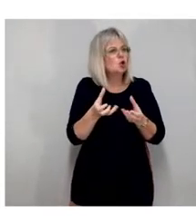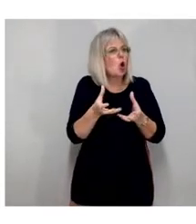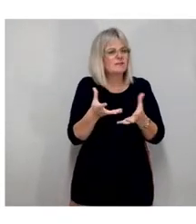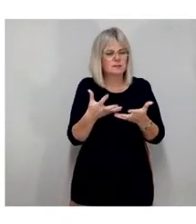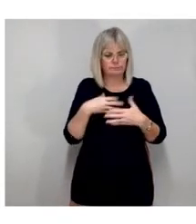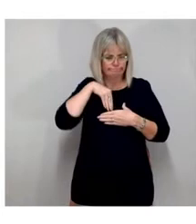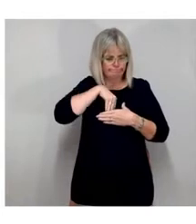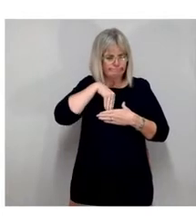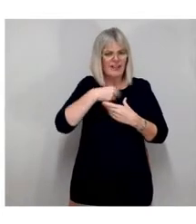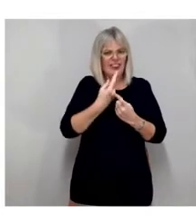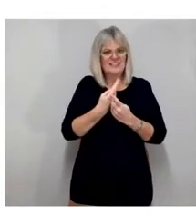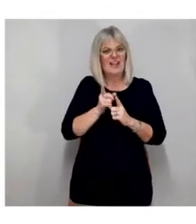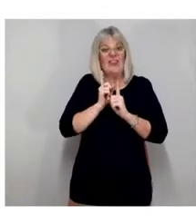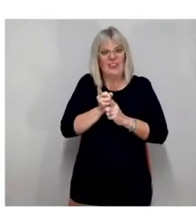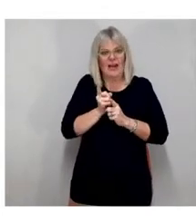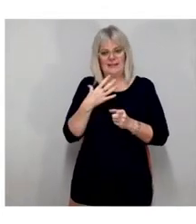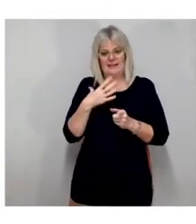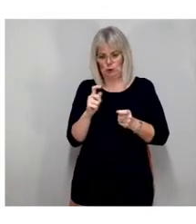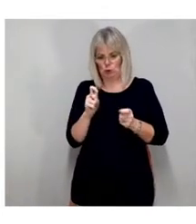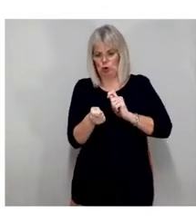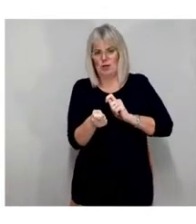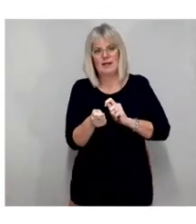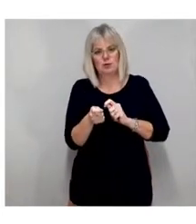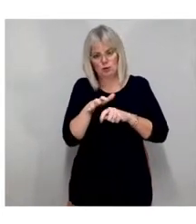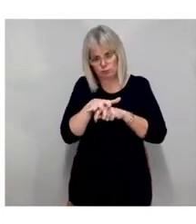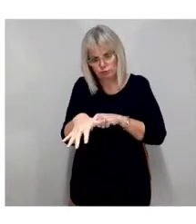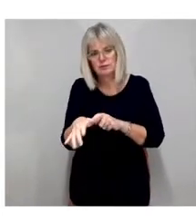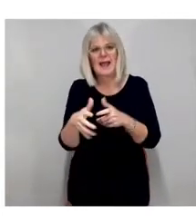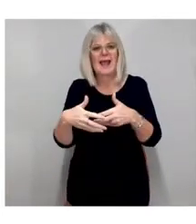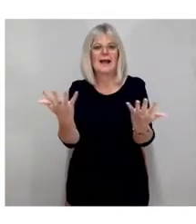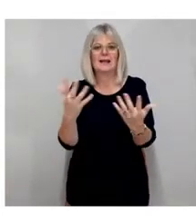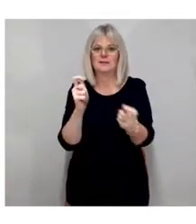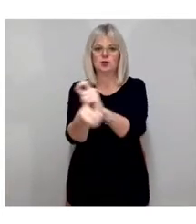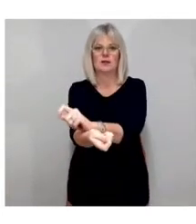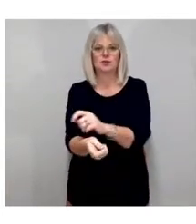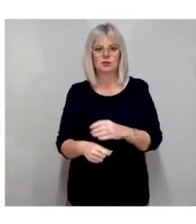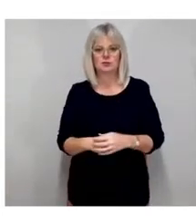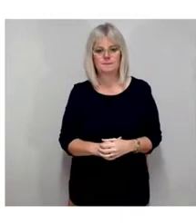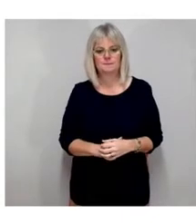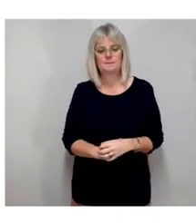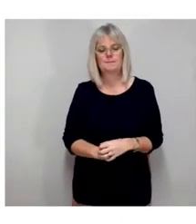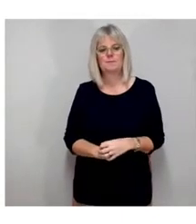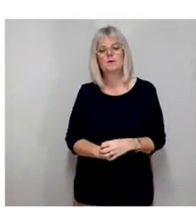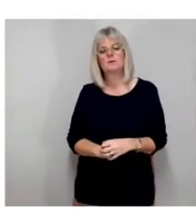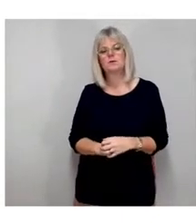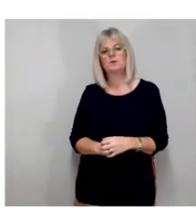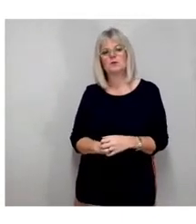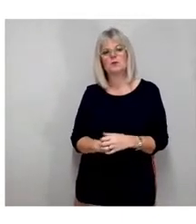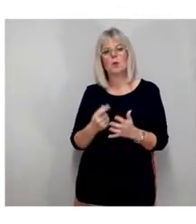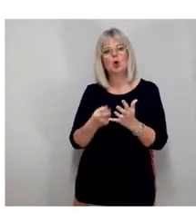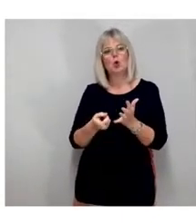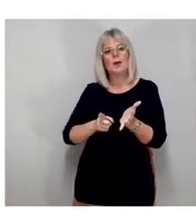any action. So one of the things in Unilever that we do a lot on is focusing on our